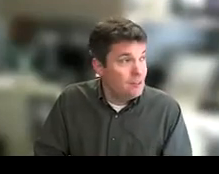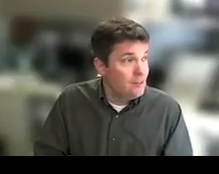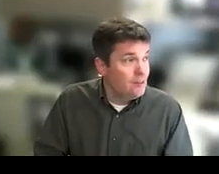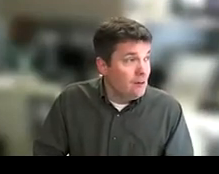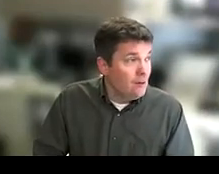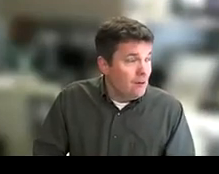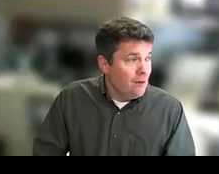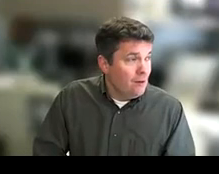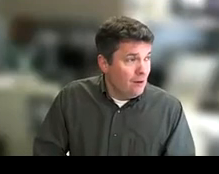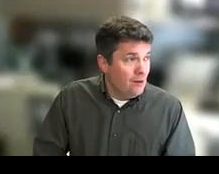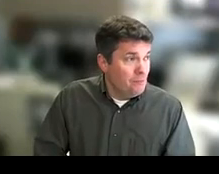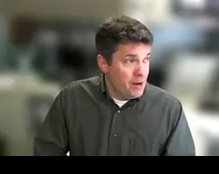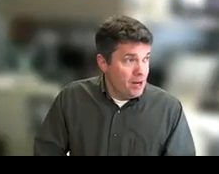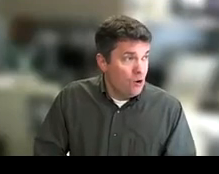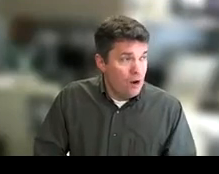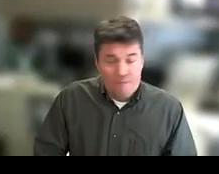others would.